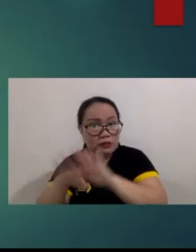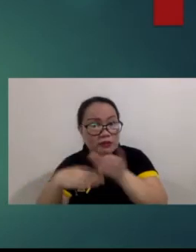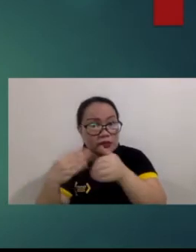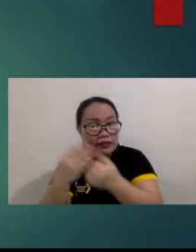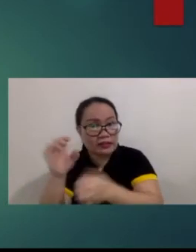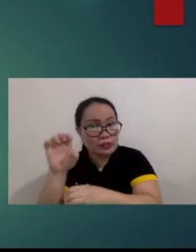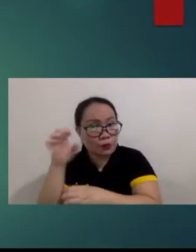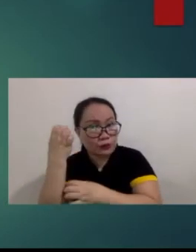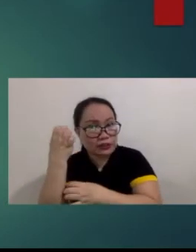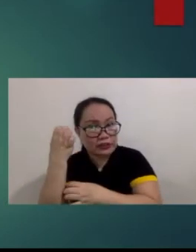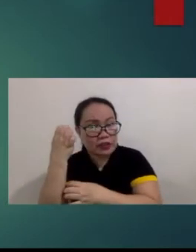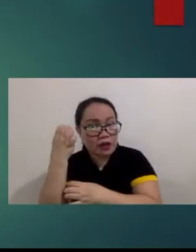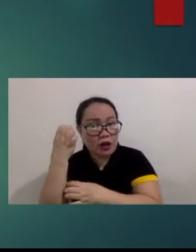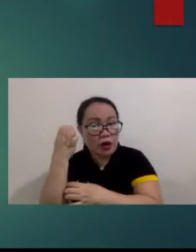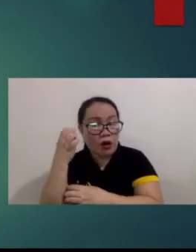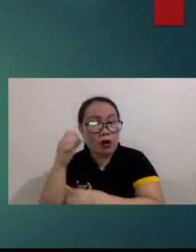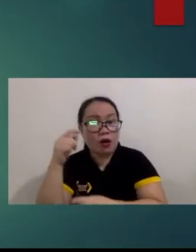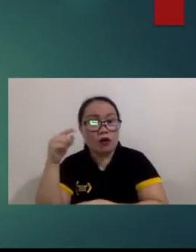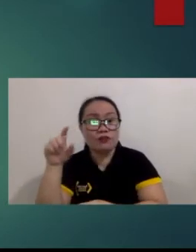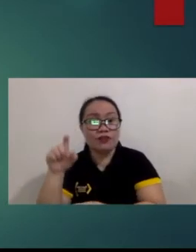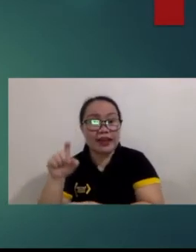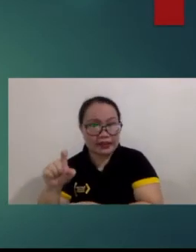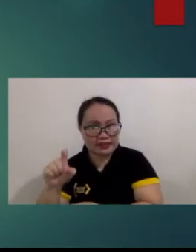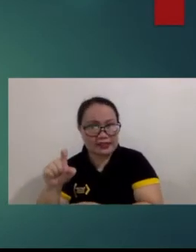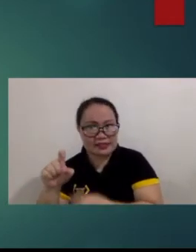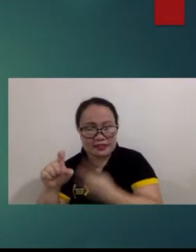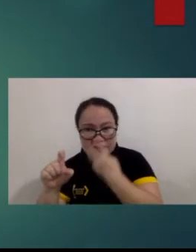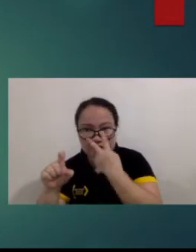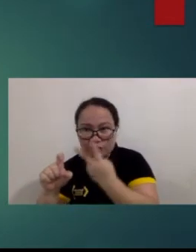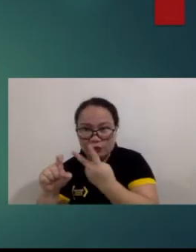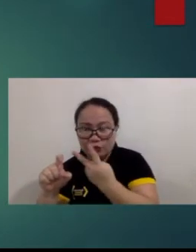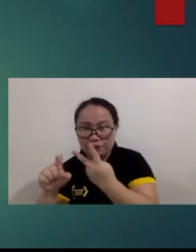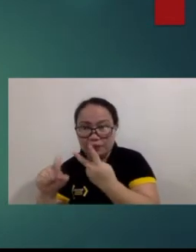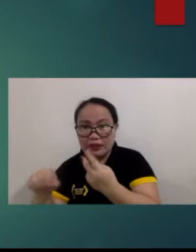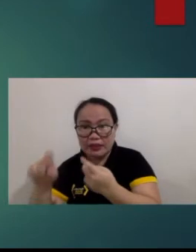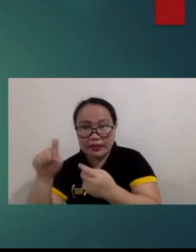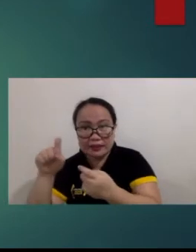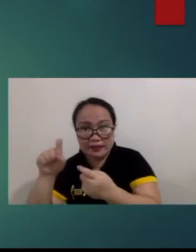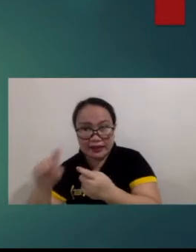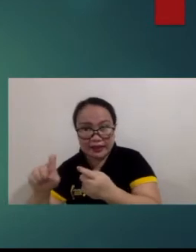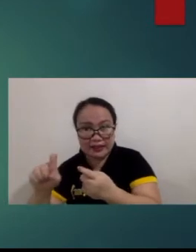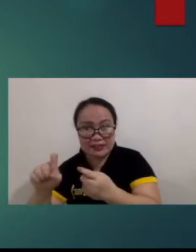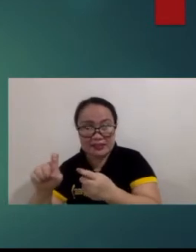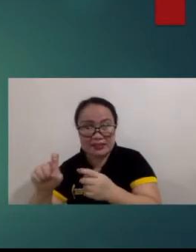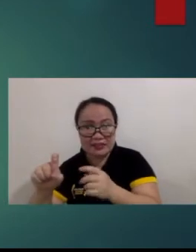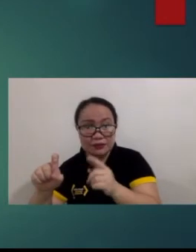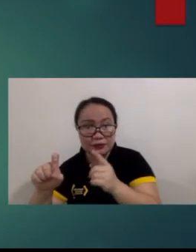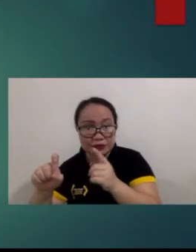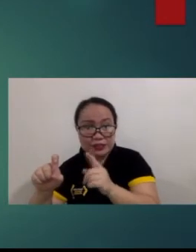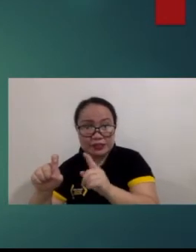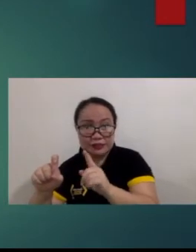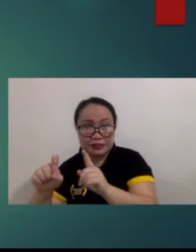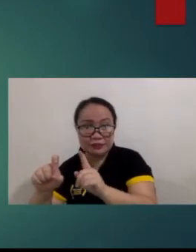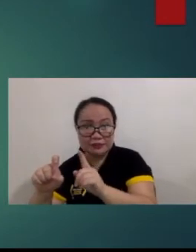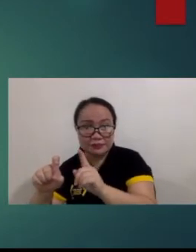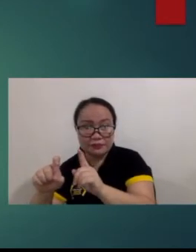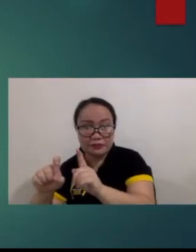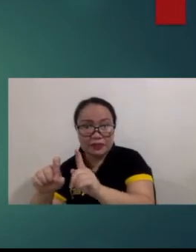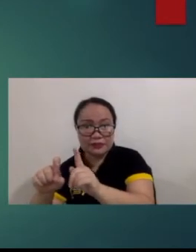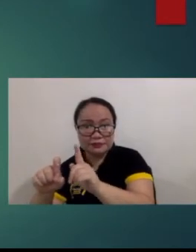all the exponent of x. So x, the first